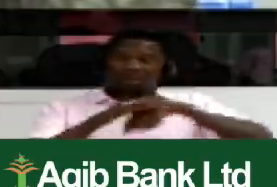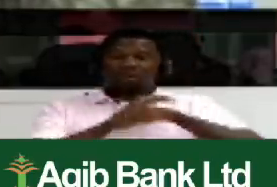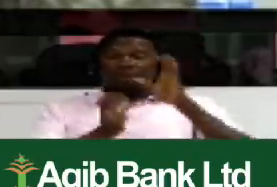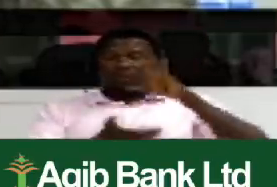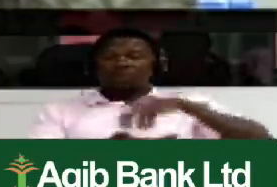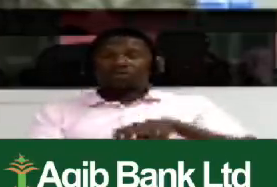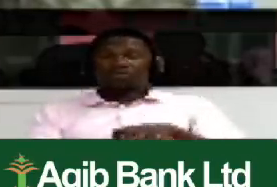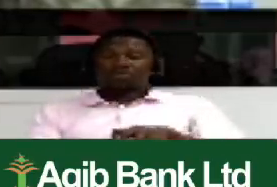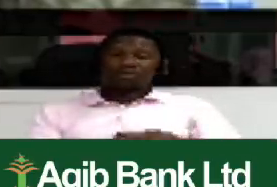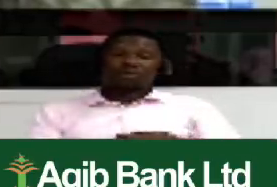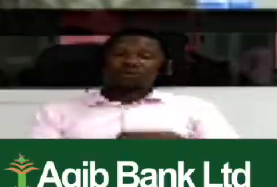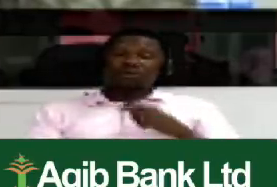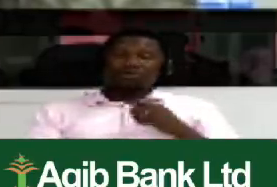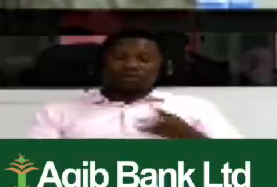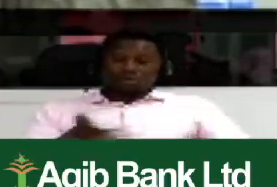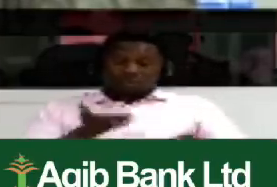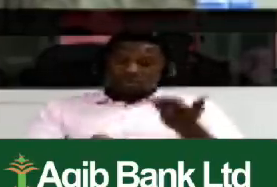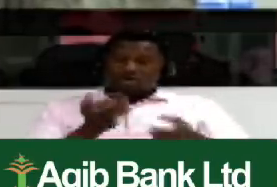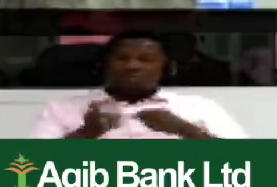old tires.